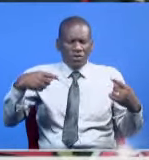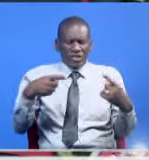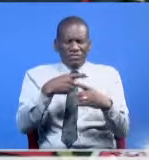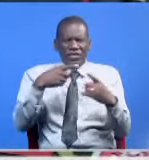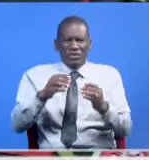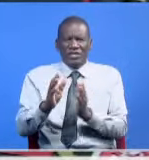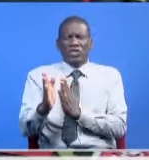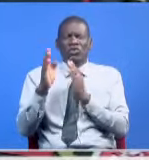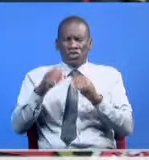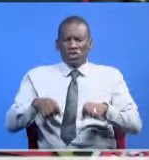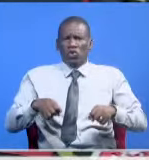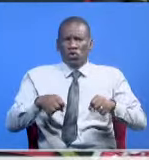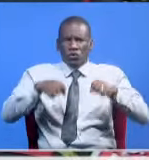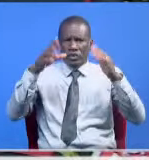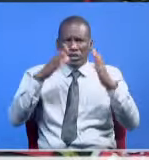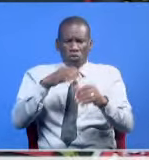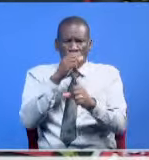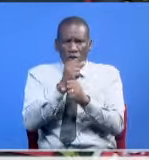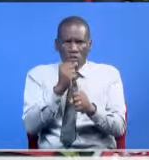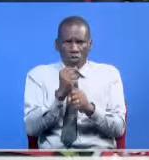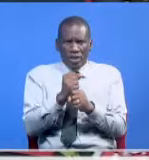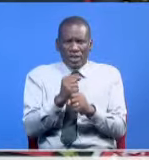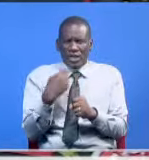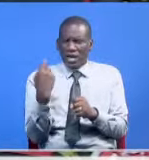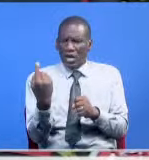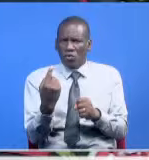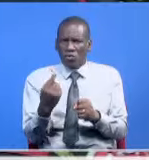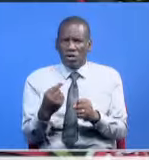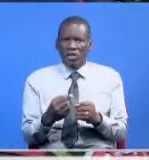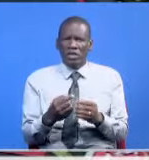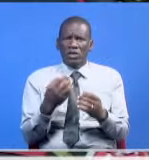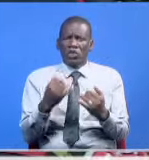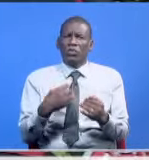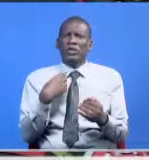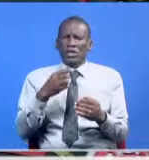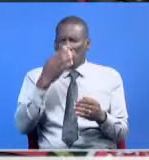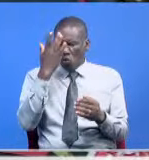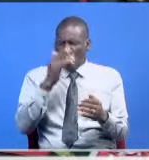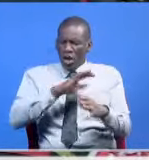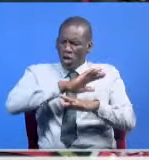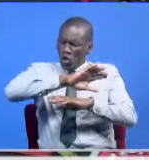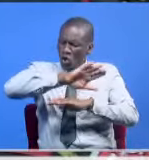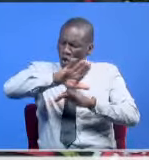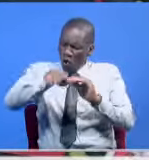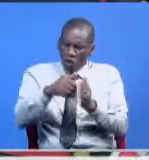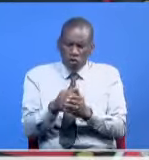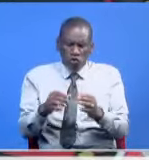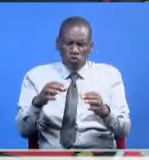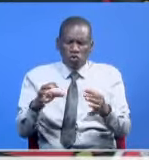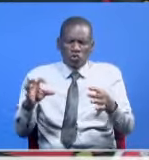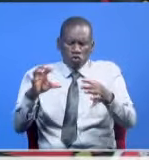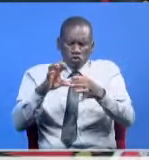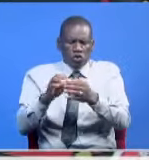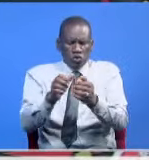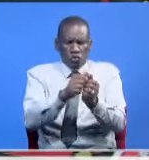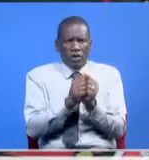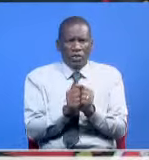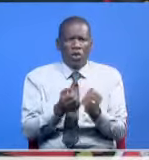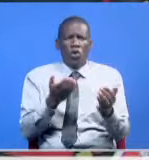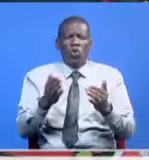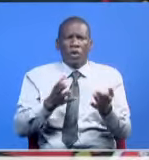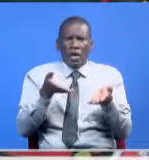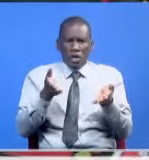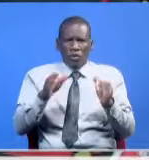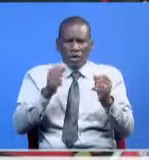security agencies were operating in silos. Then we said, why can't we all bring them like a one-stop shop, whereby now we